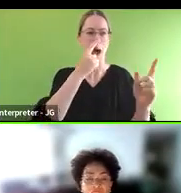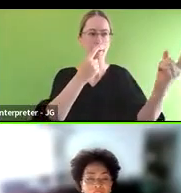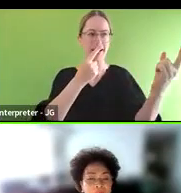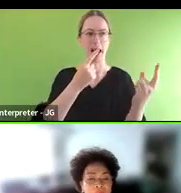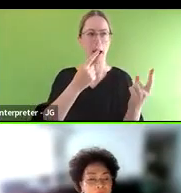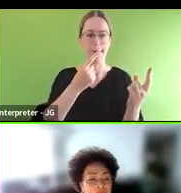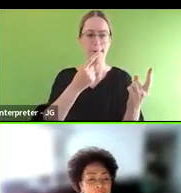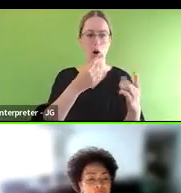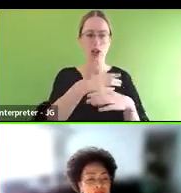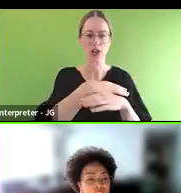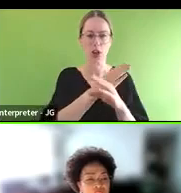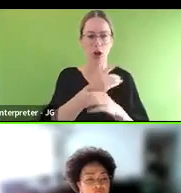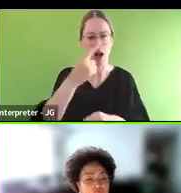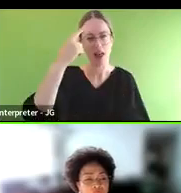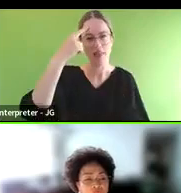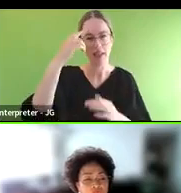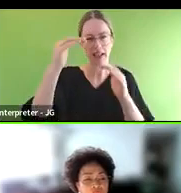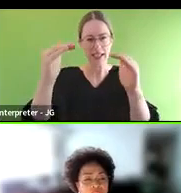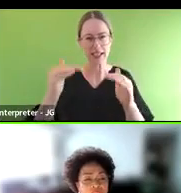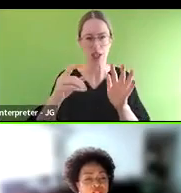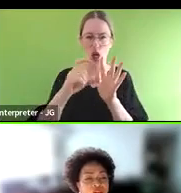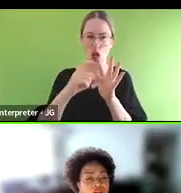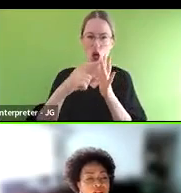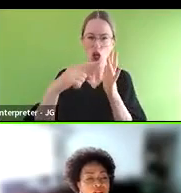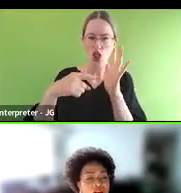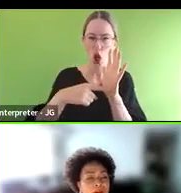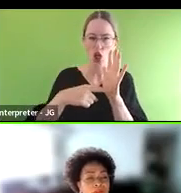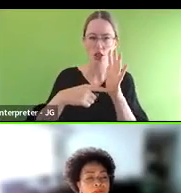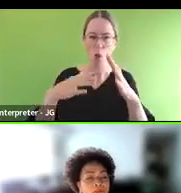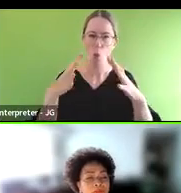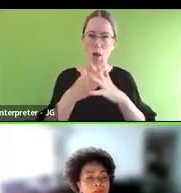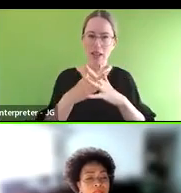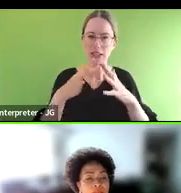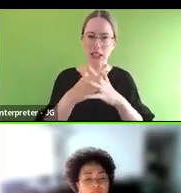think if Dot Wilson is not,